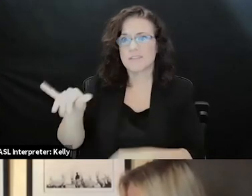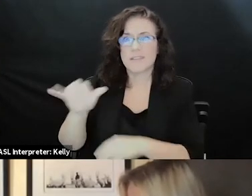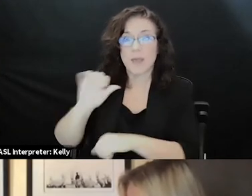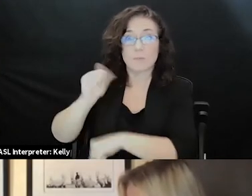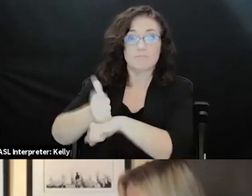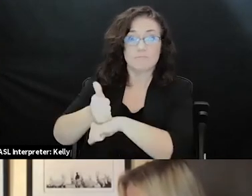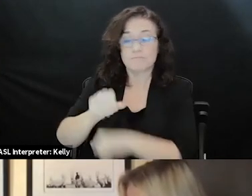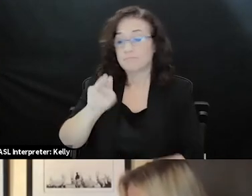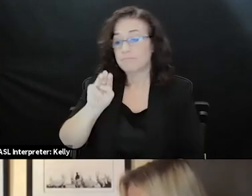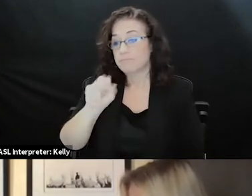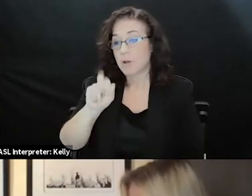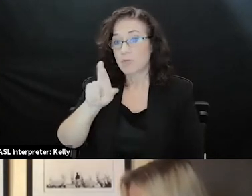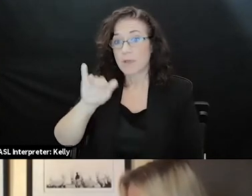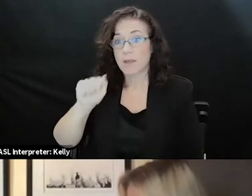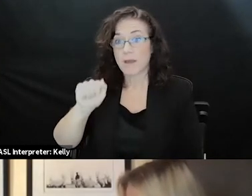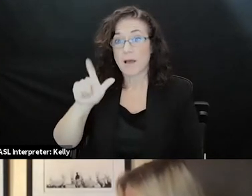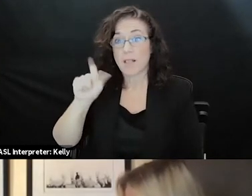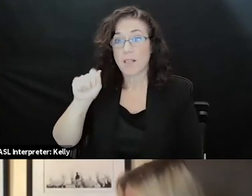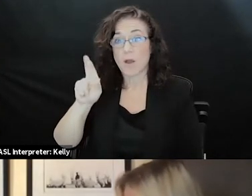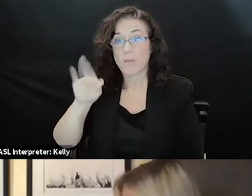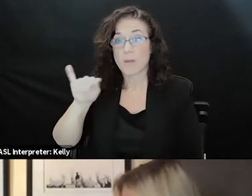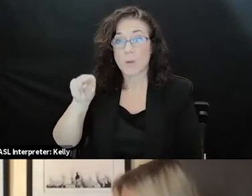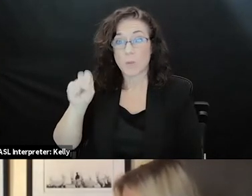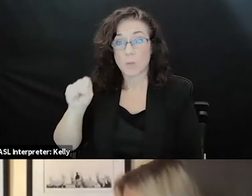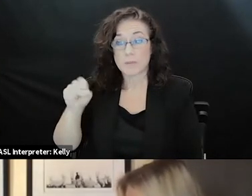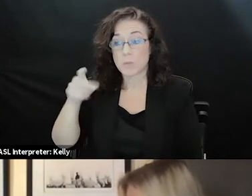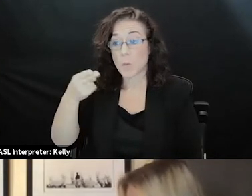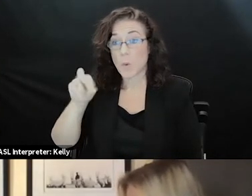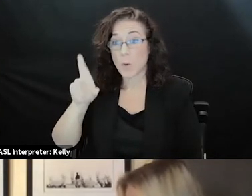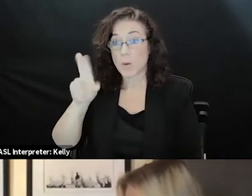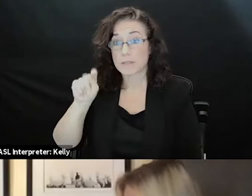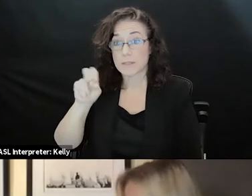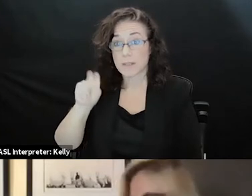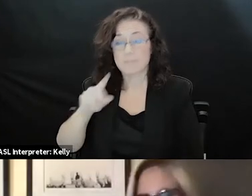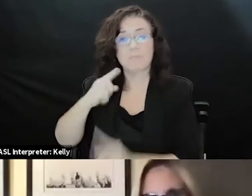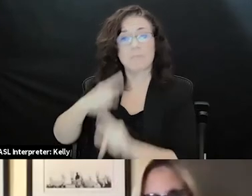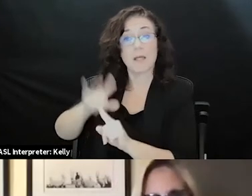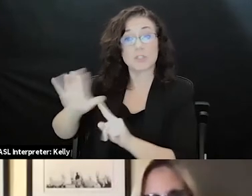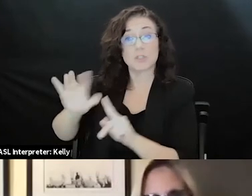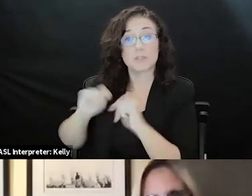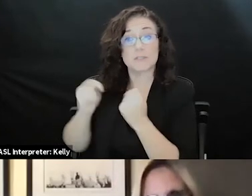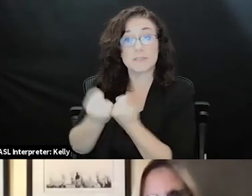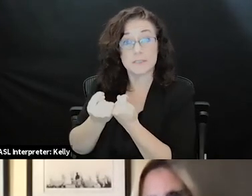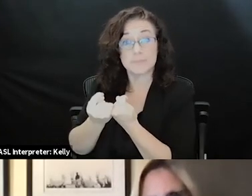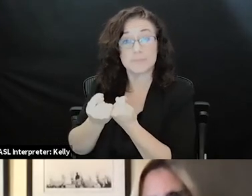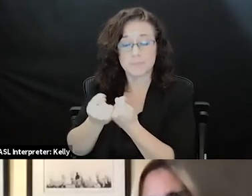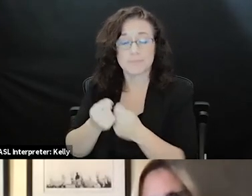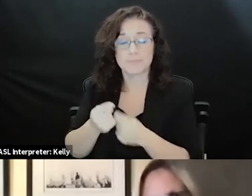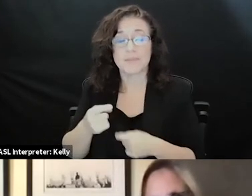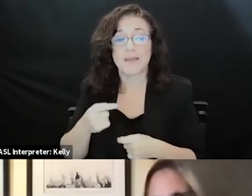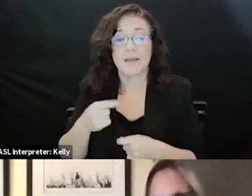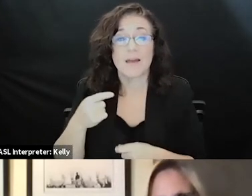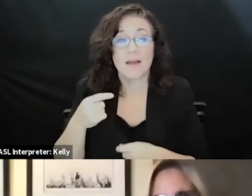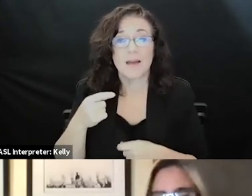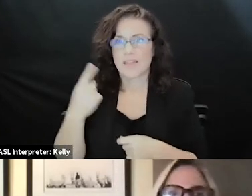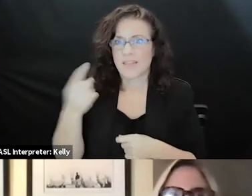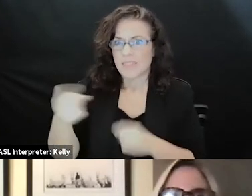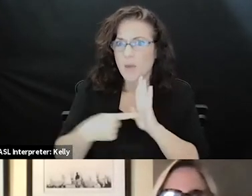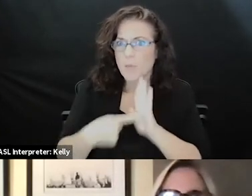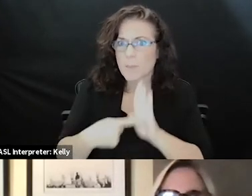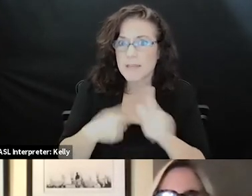larios horton and her team as well as as we said you know the representative from